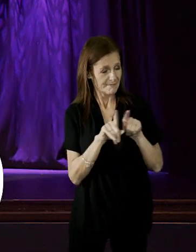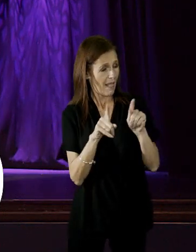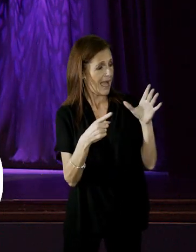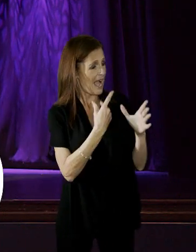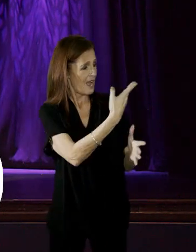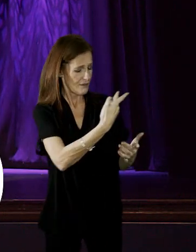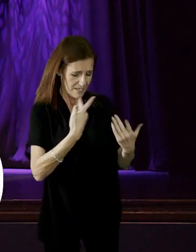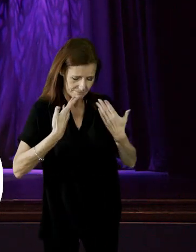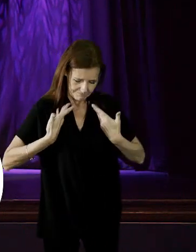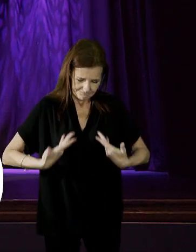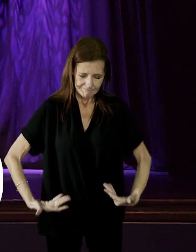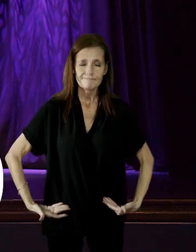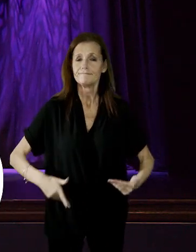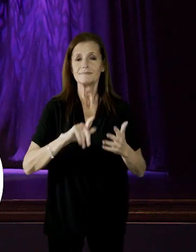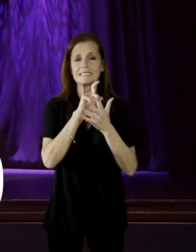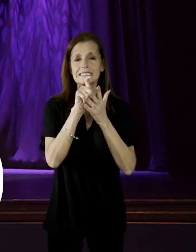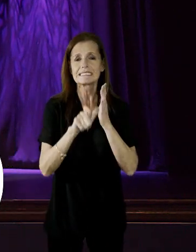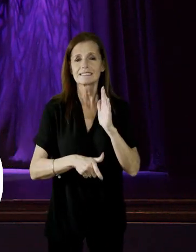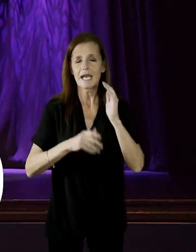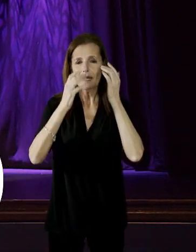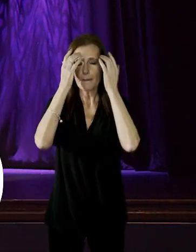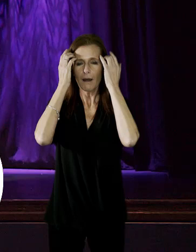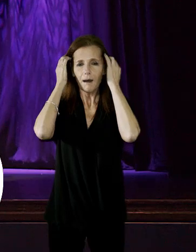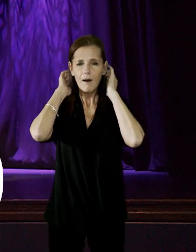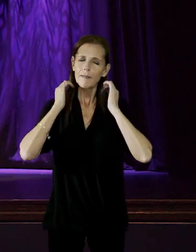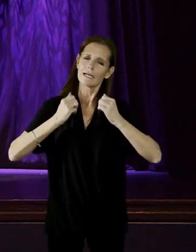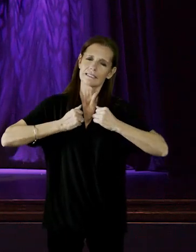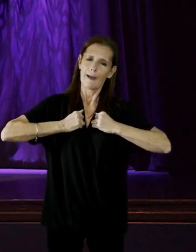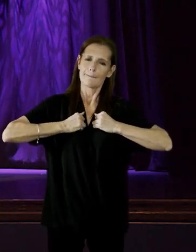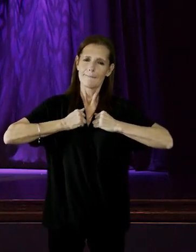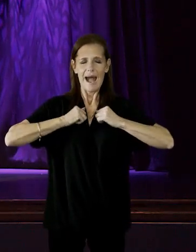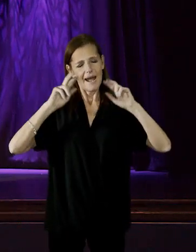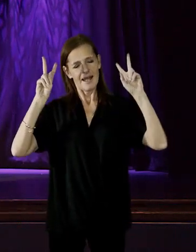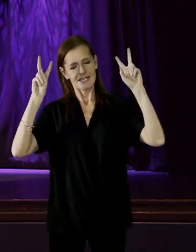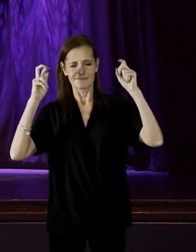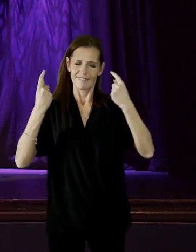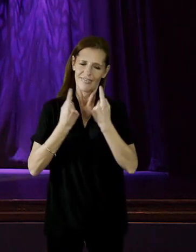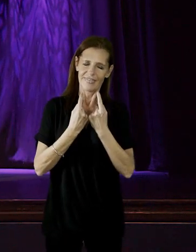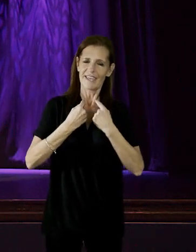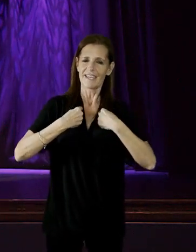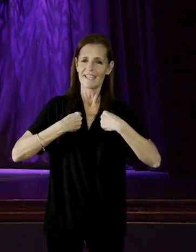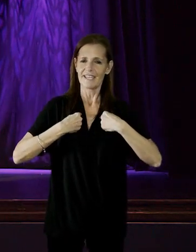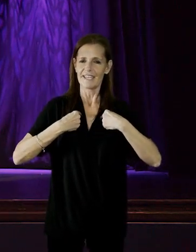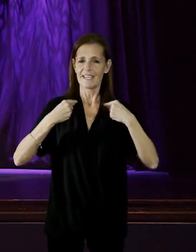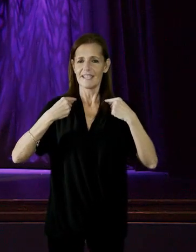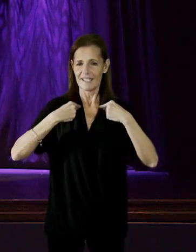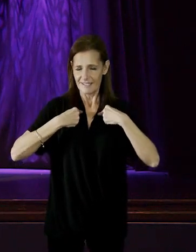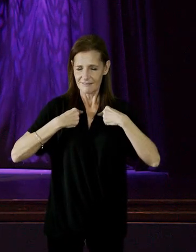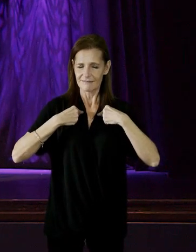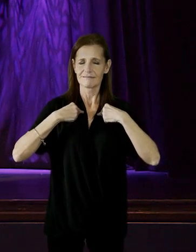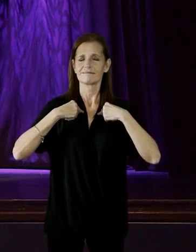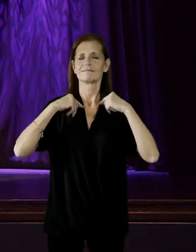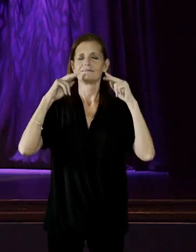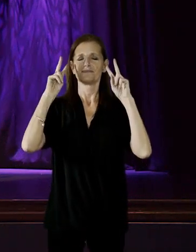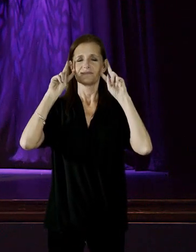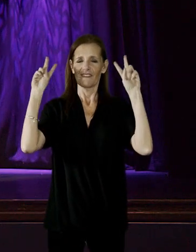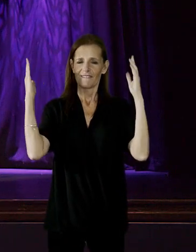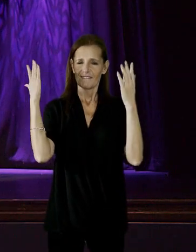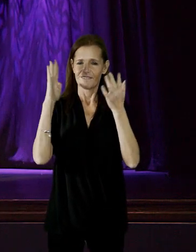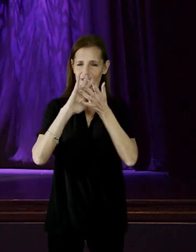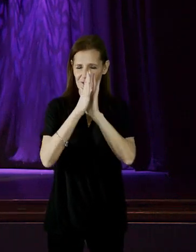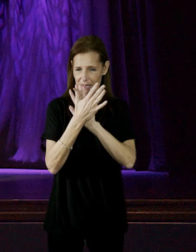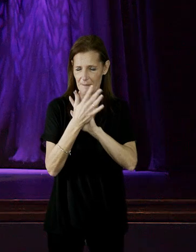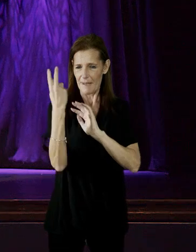disabled as well. That's my thing. That's my jam. I'm visually impaired. That's me. It's